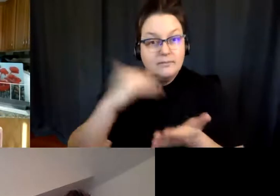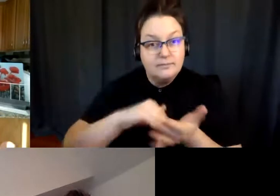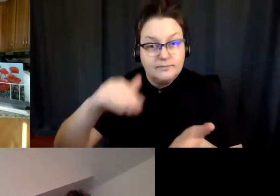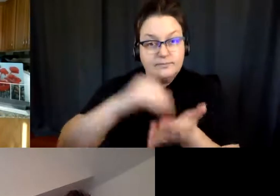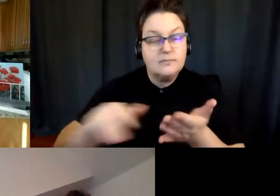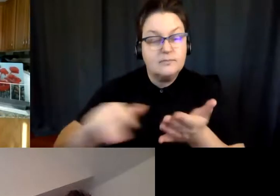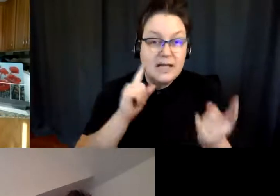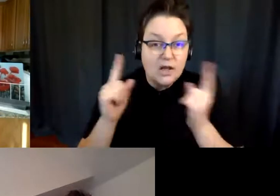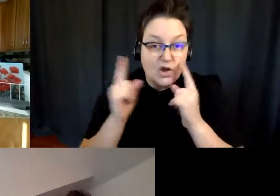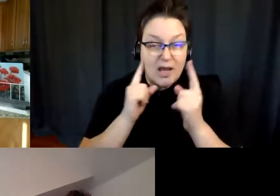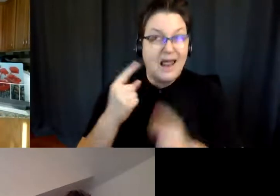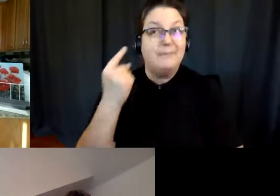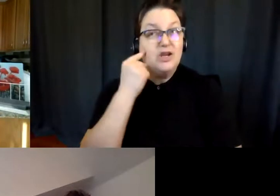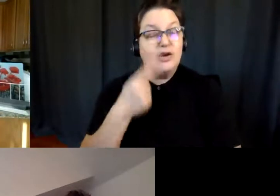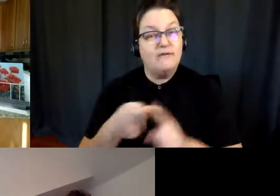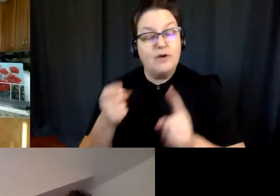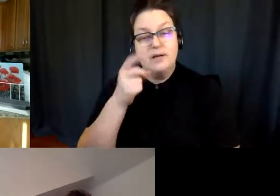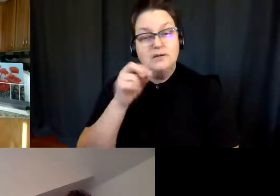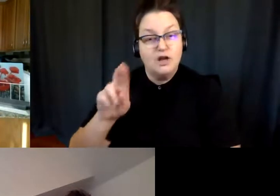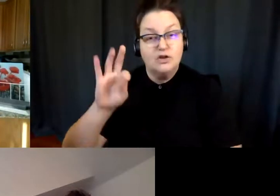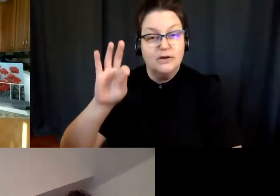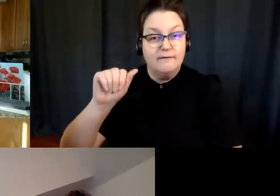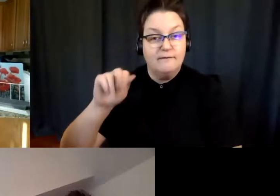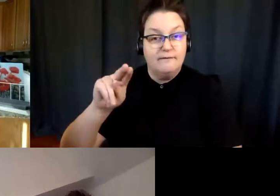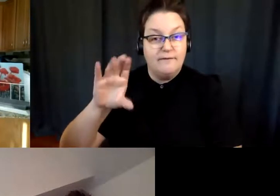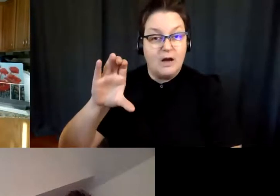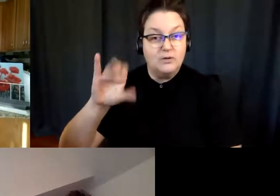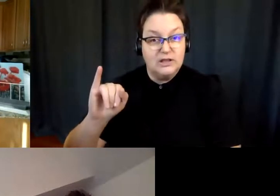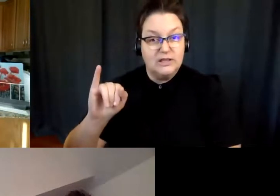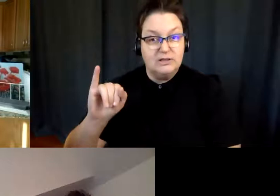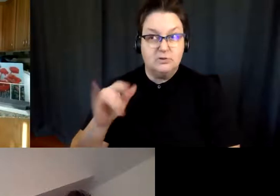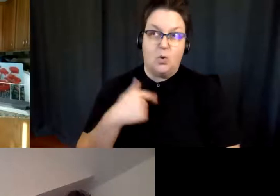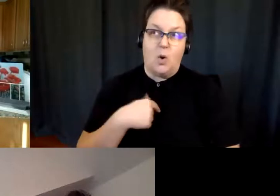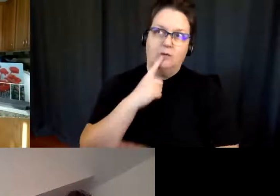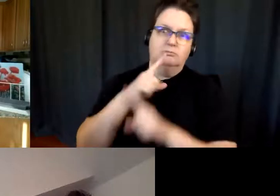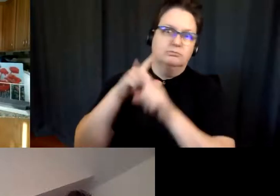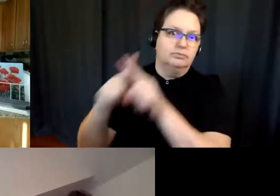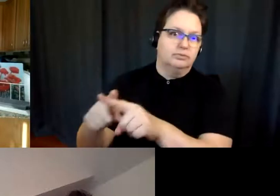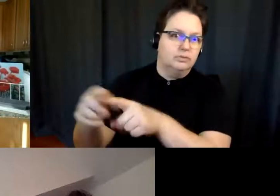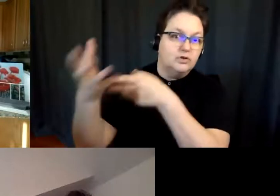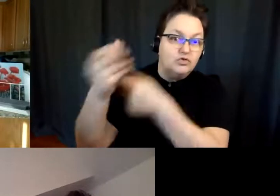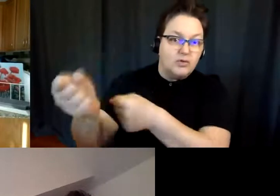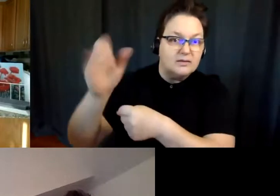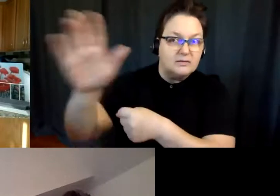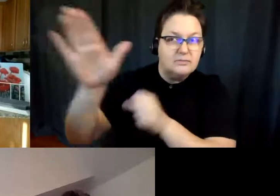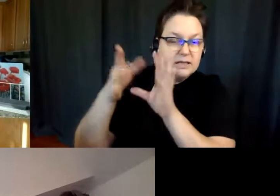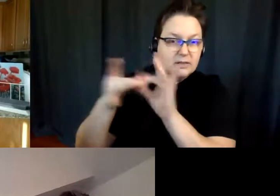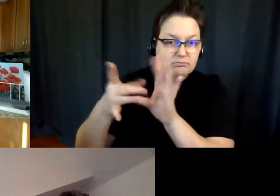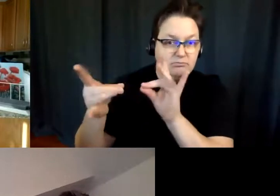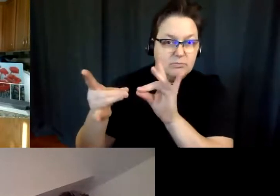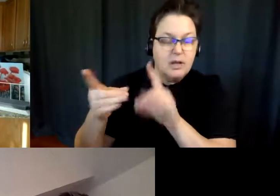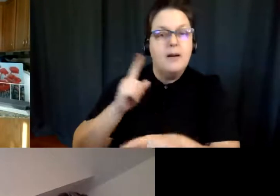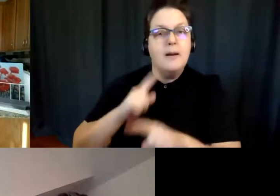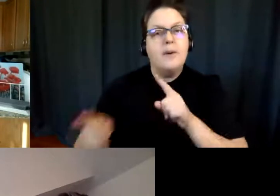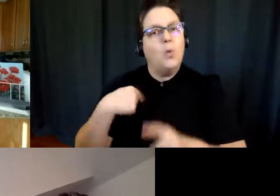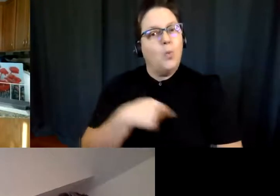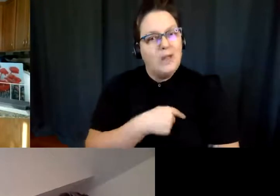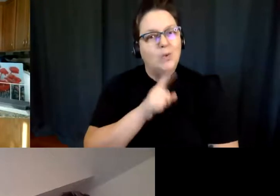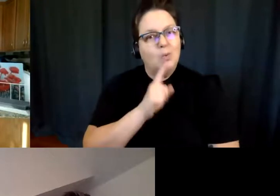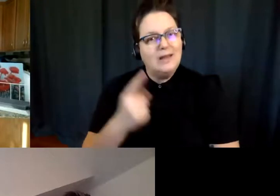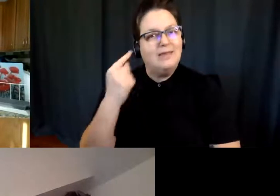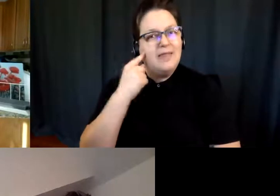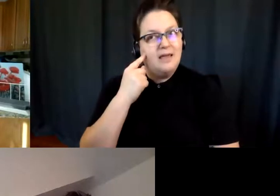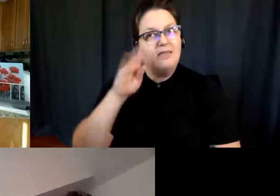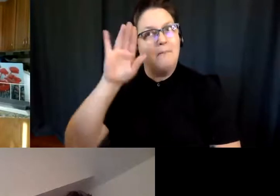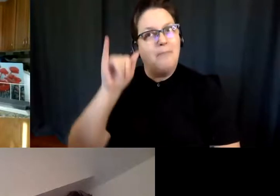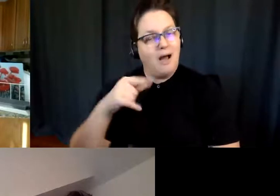and I'm hearing it from Dr. Fauci, which leads me to believe that's pretty reliable information, is that we really think that by like